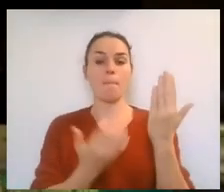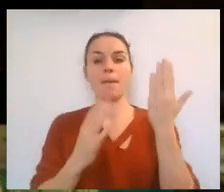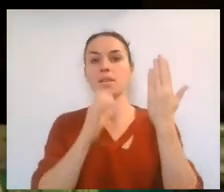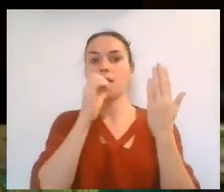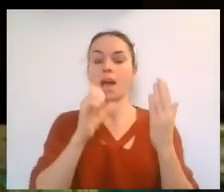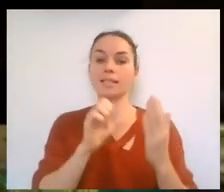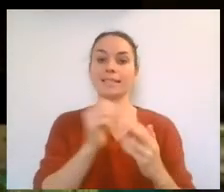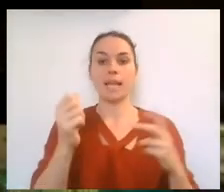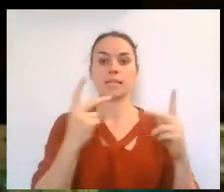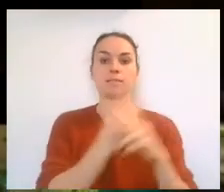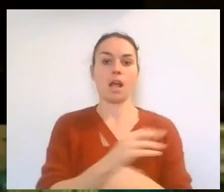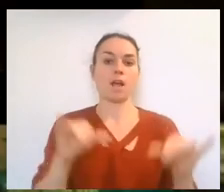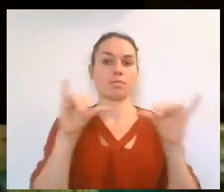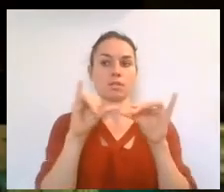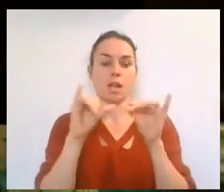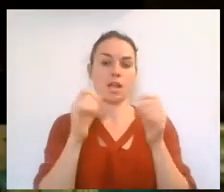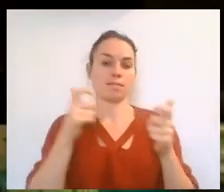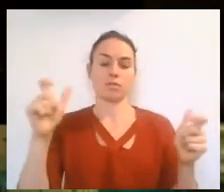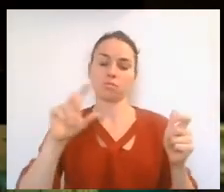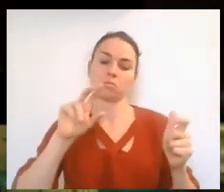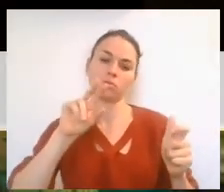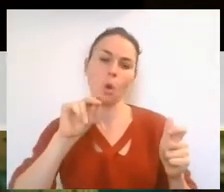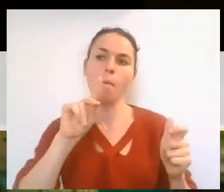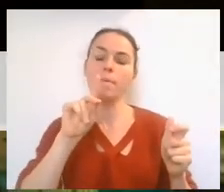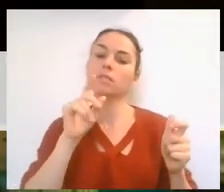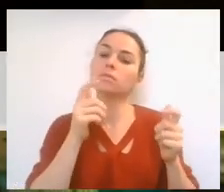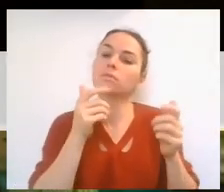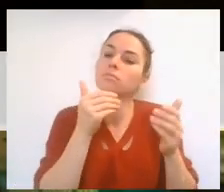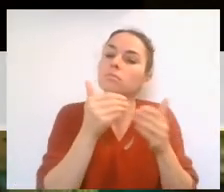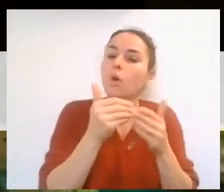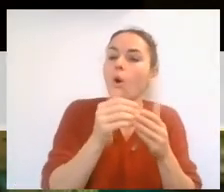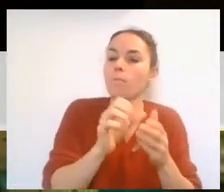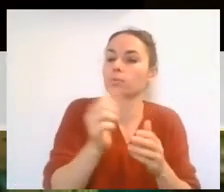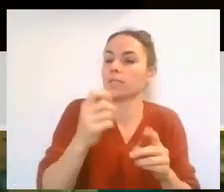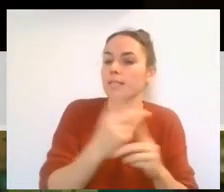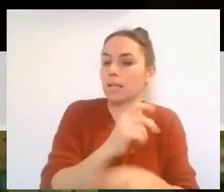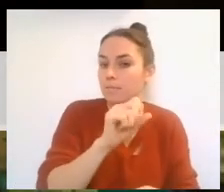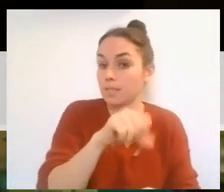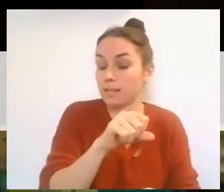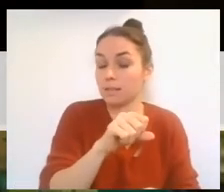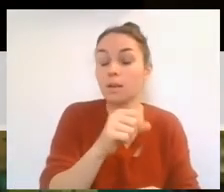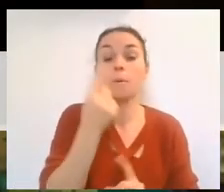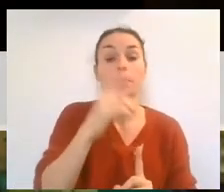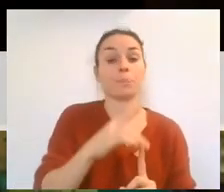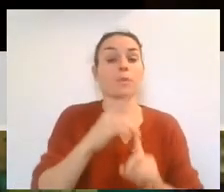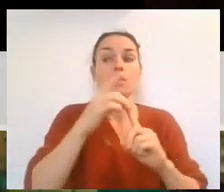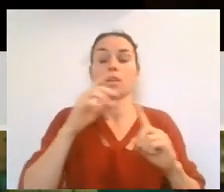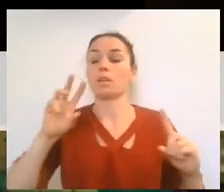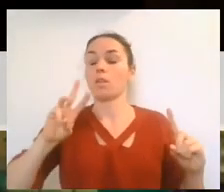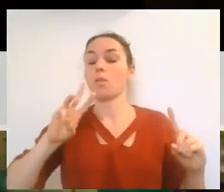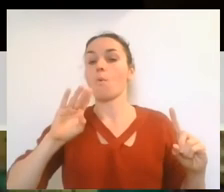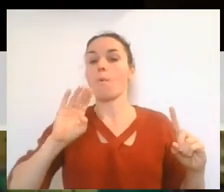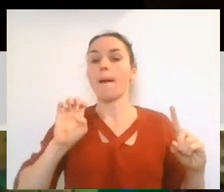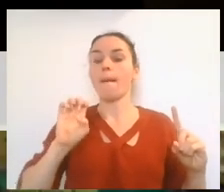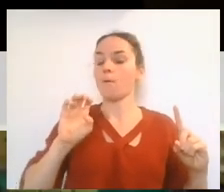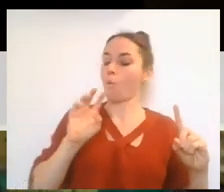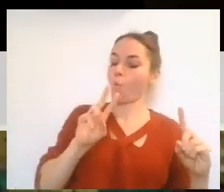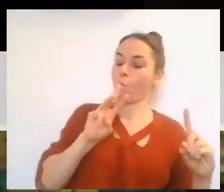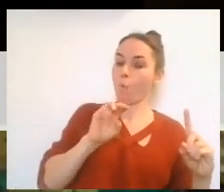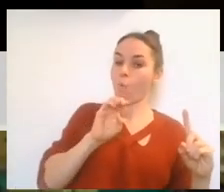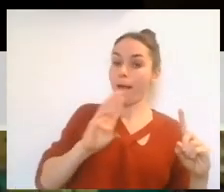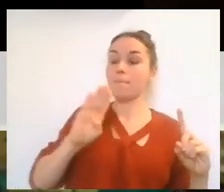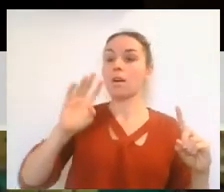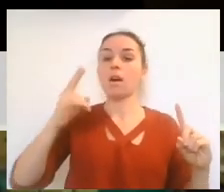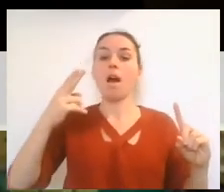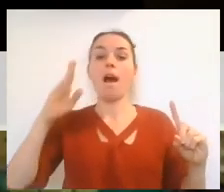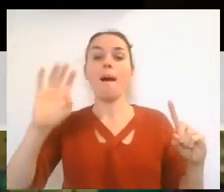but close enough. But what is unique about the Webb is that whereas Hubble looks in the visible, in optical wavelengths, James Webb